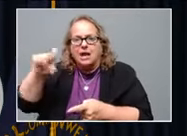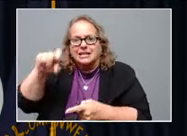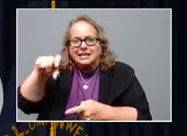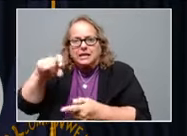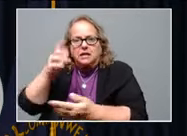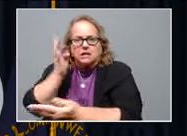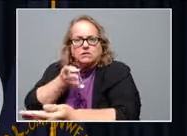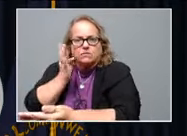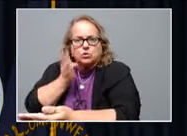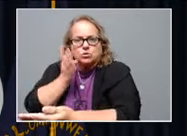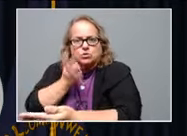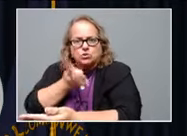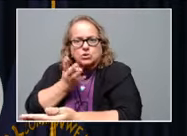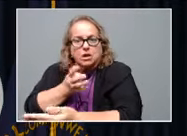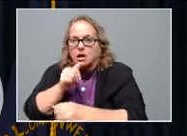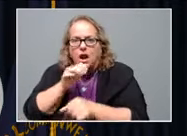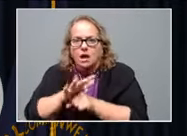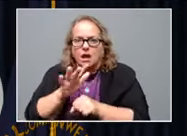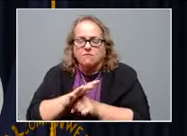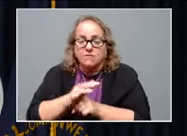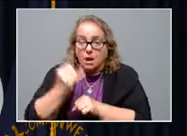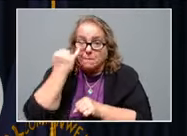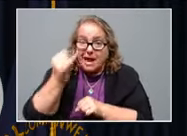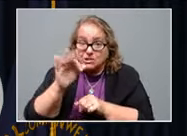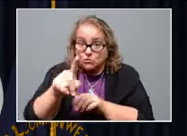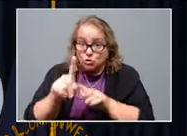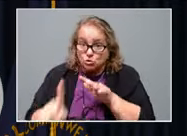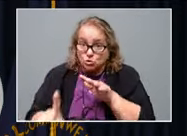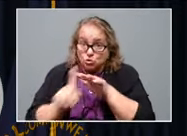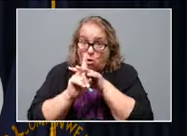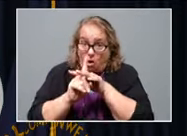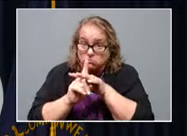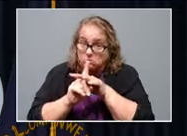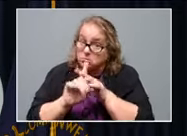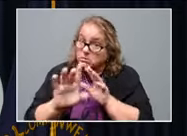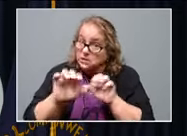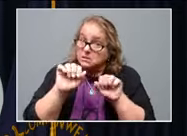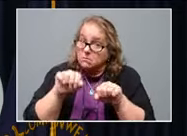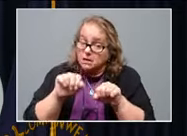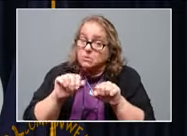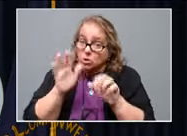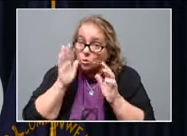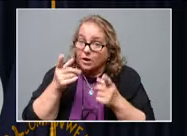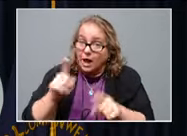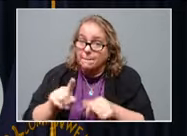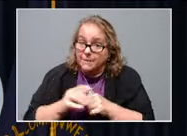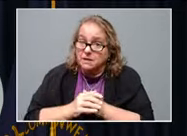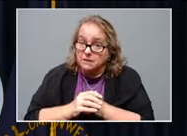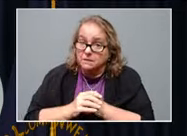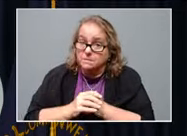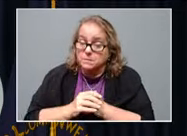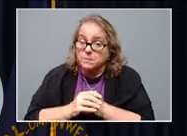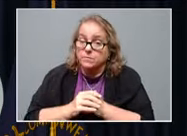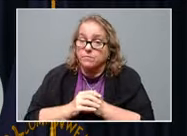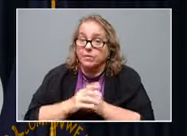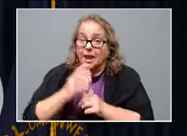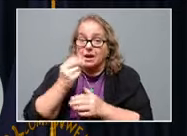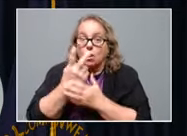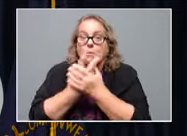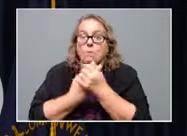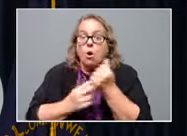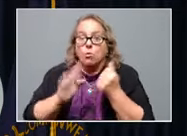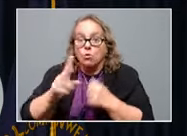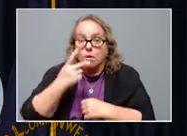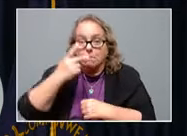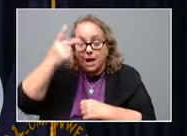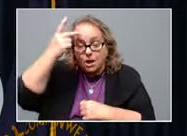infusion. Imagine if you show up, because this is a very real possibility. It's going to happen. And both of your parents need it, and there's only